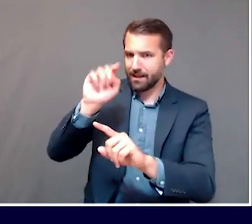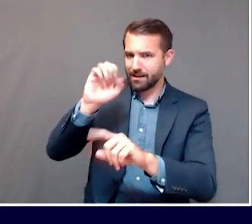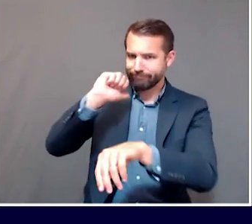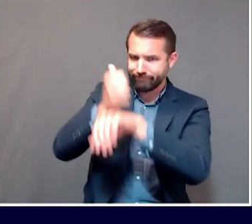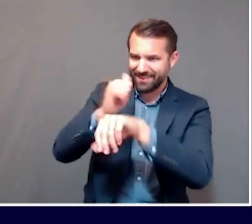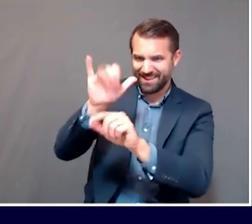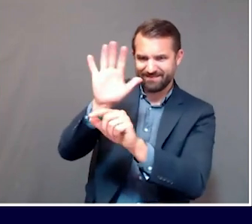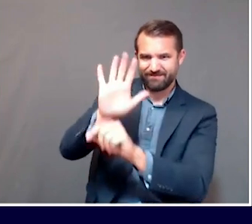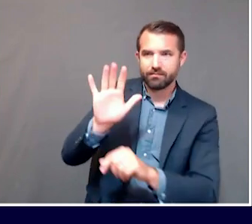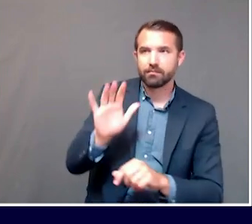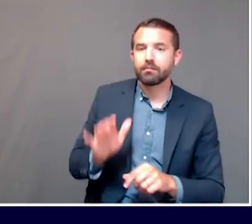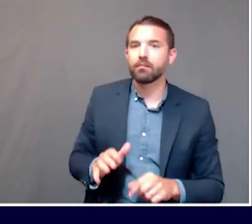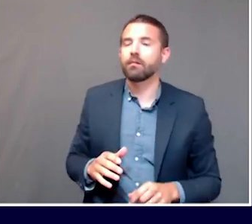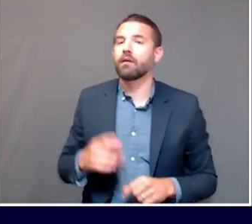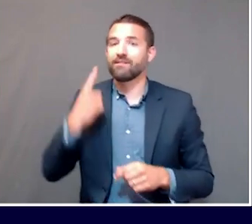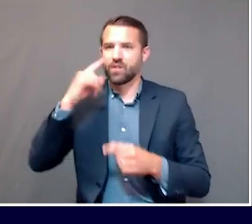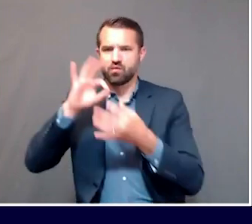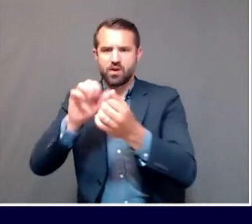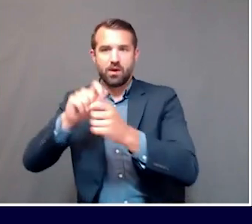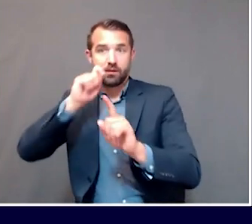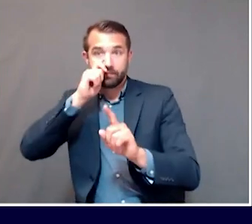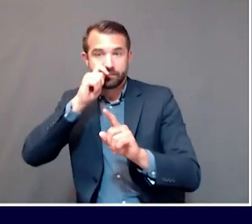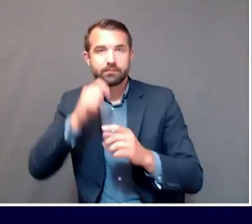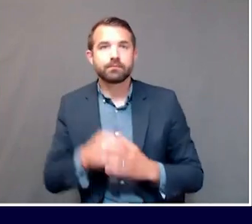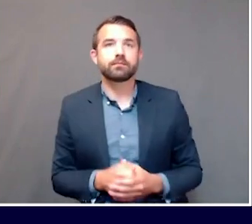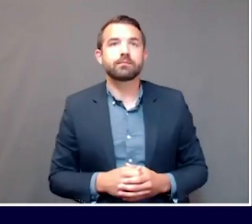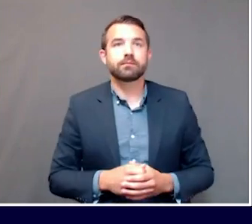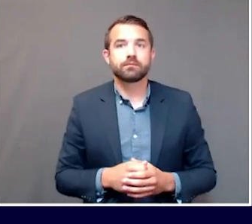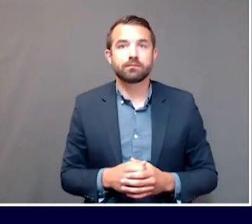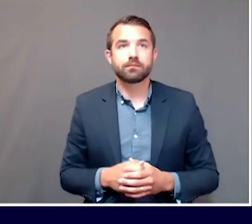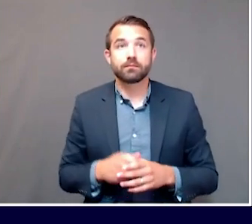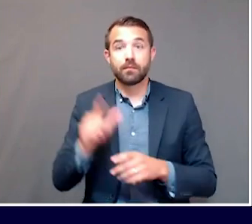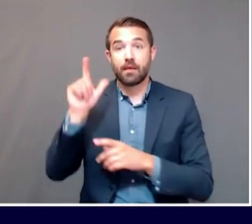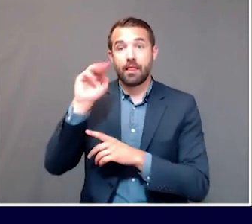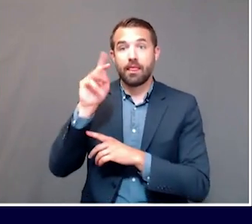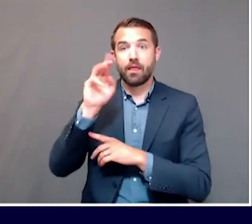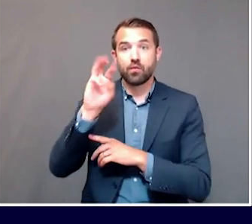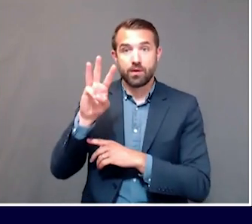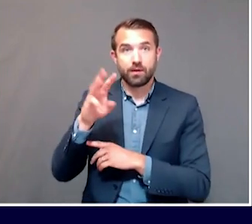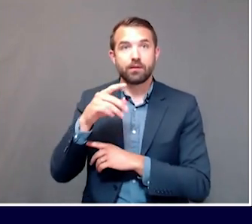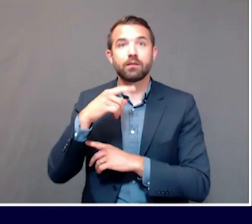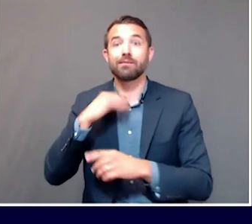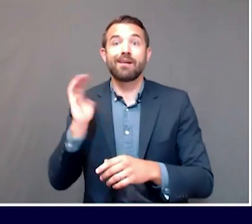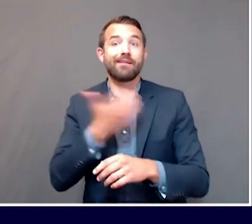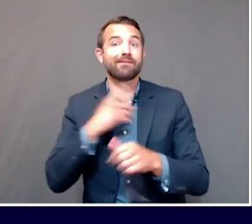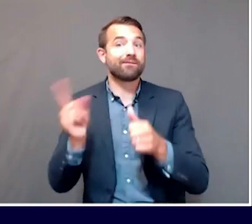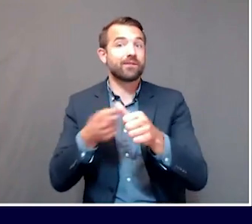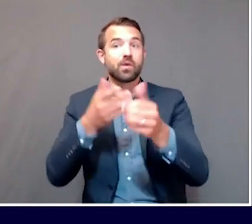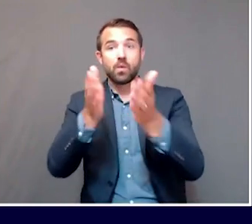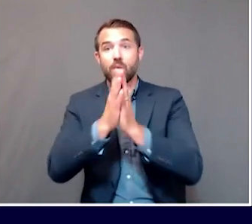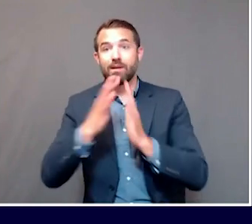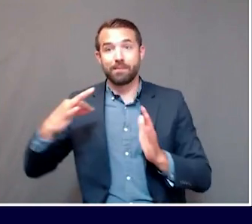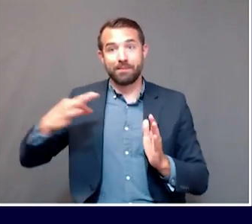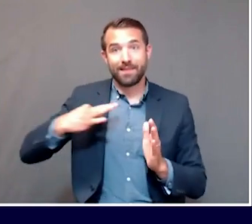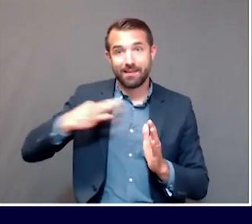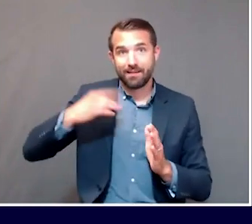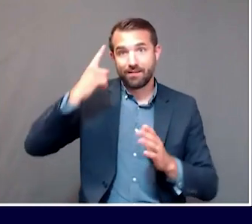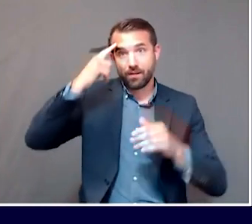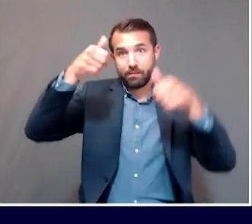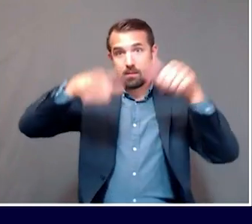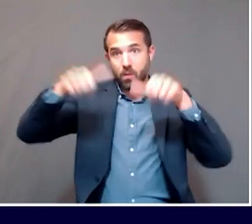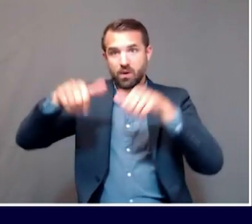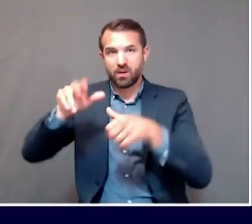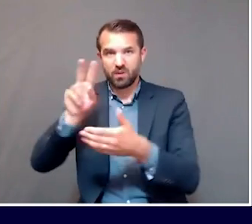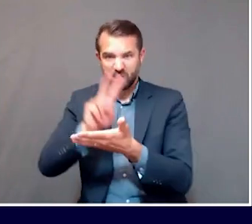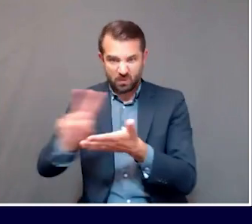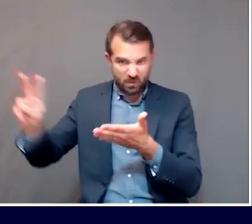please? Yeah, so we put out our application, our first request for application about 2 weeks ago today, I